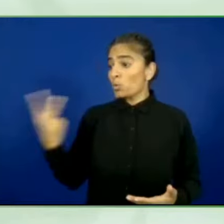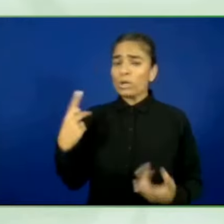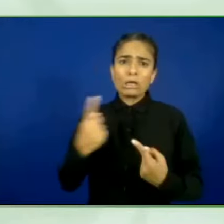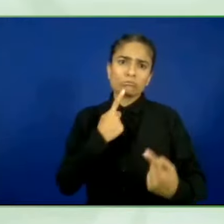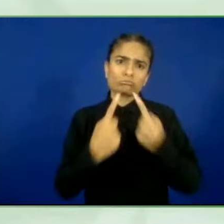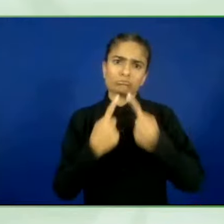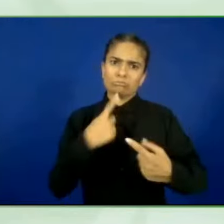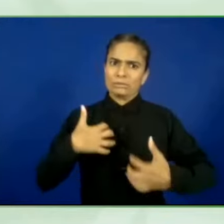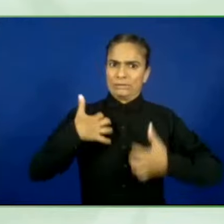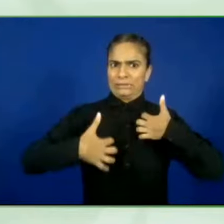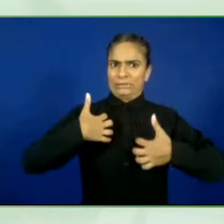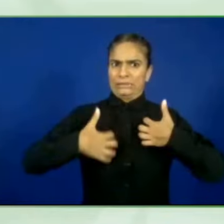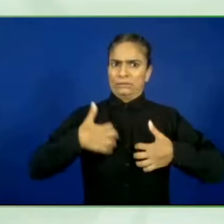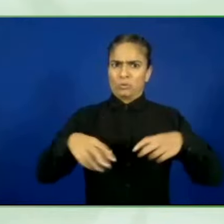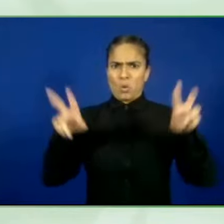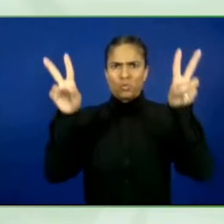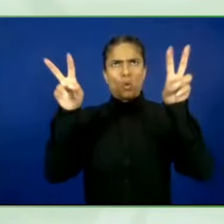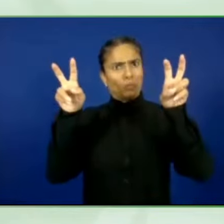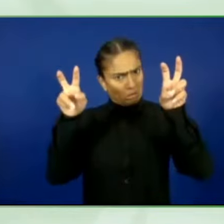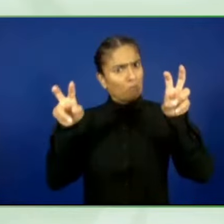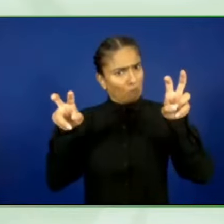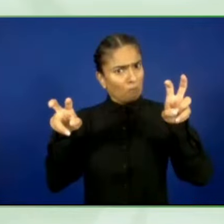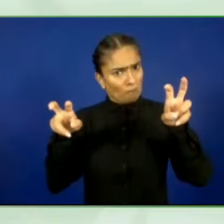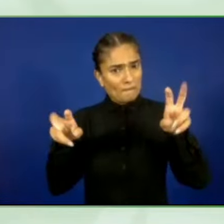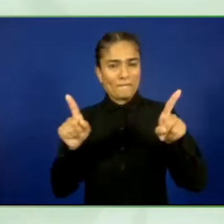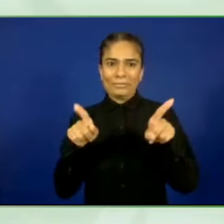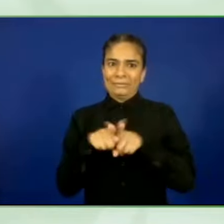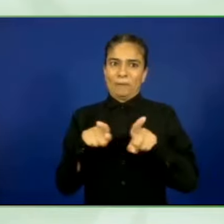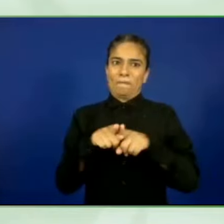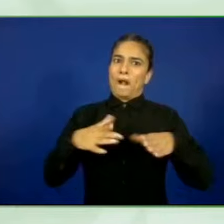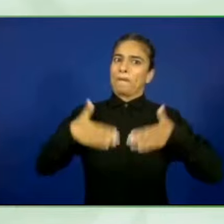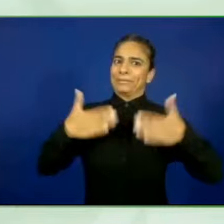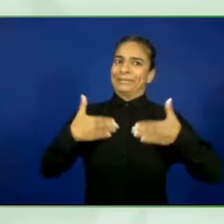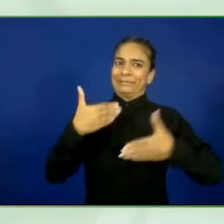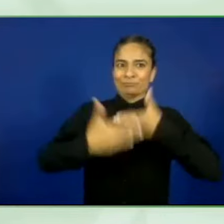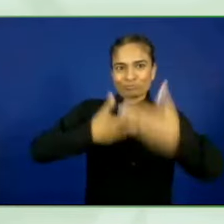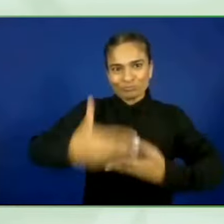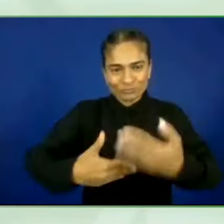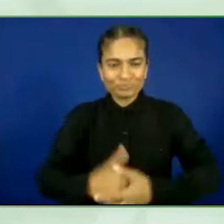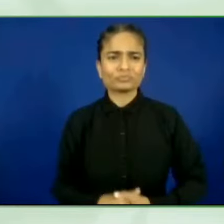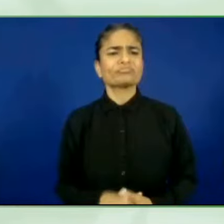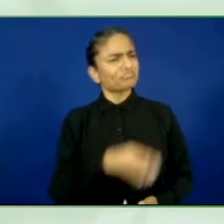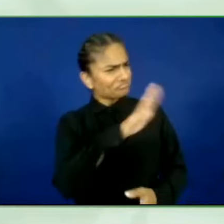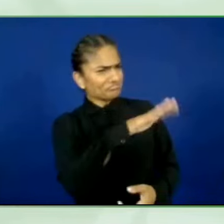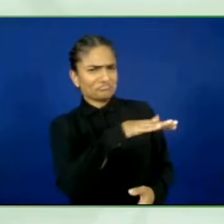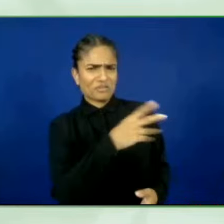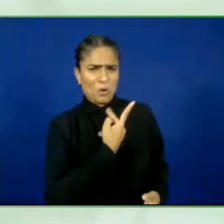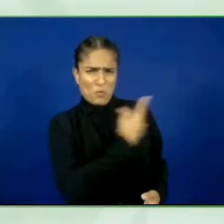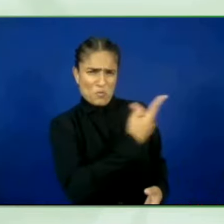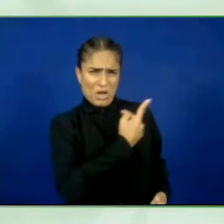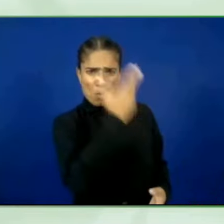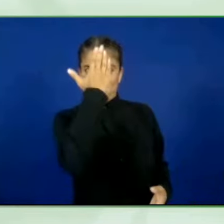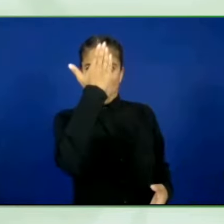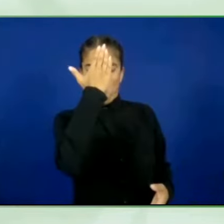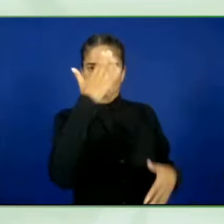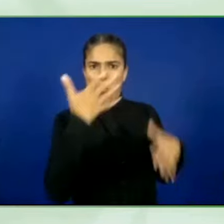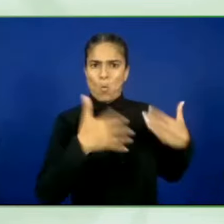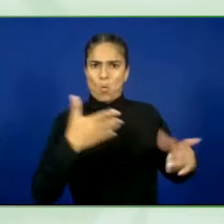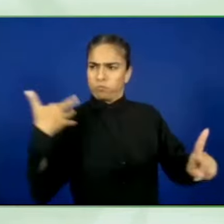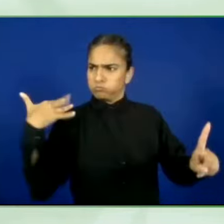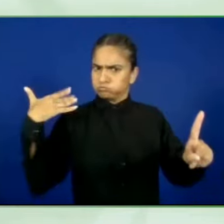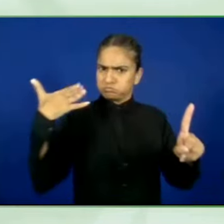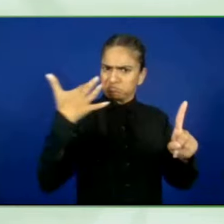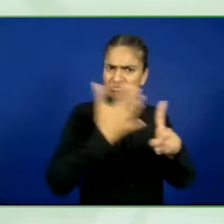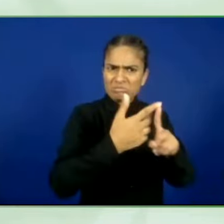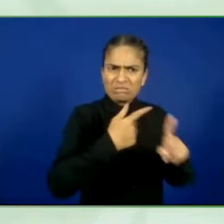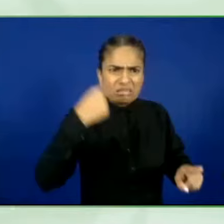forward to it. So, Amy, we know each other for quite a long time now. I think you were in school and I